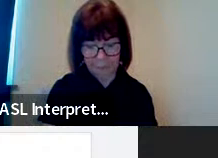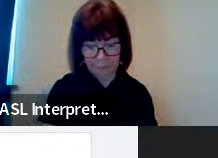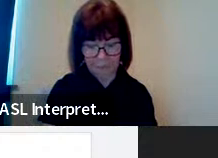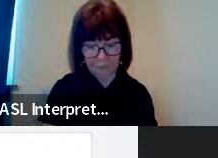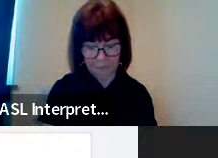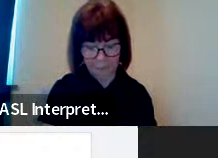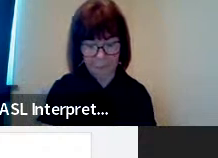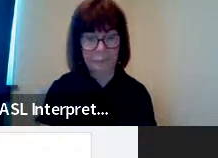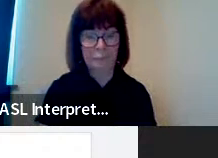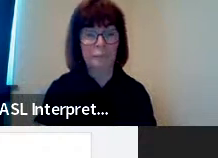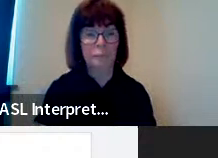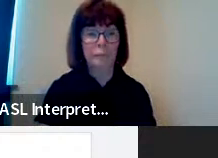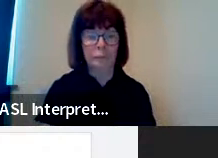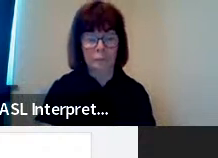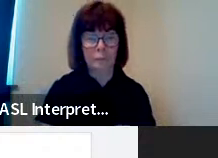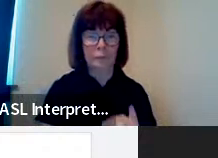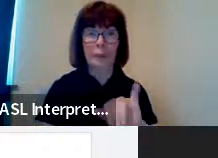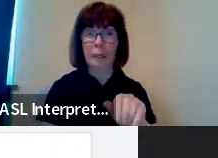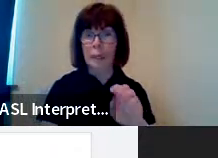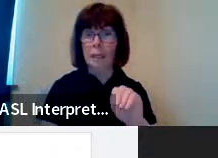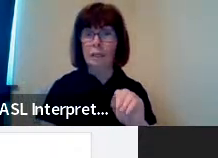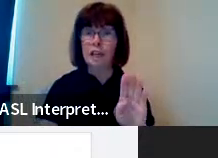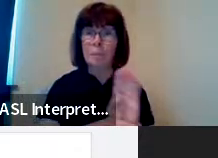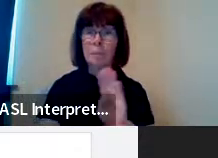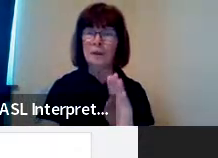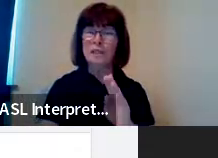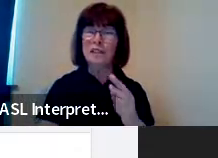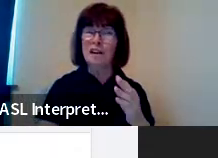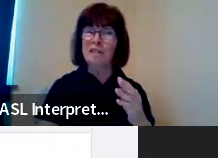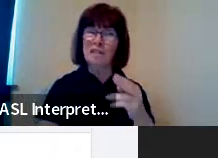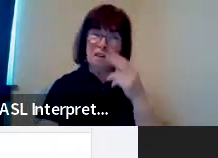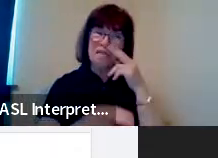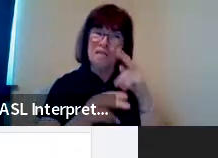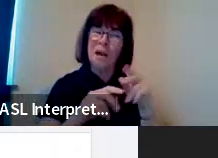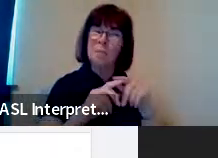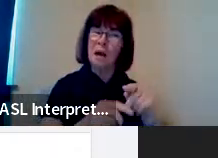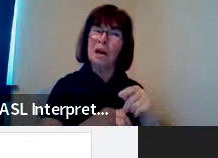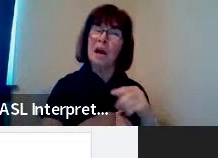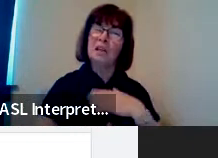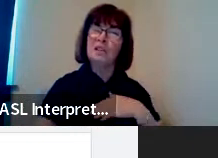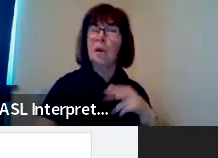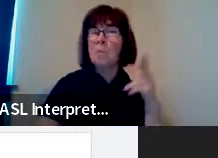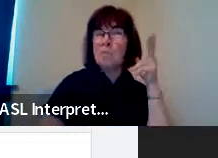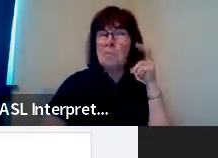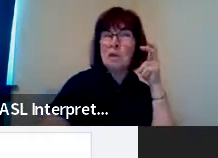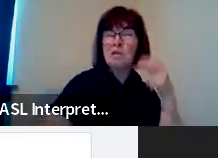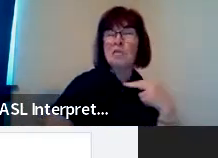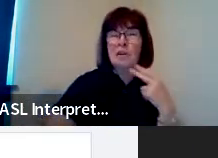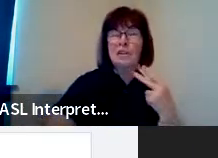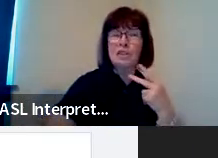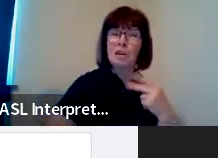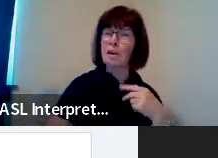Again, the Jamboards are fun. I do enjoy hearing your voices as well, though. So feel free to come off mute and,